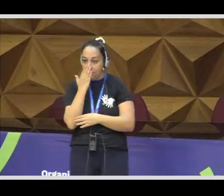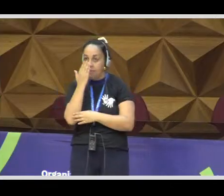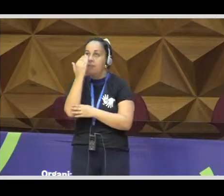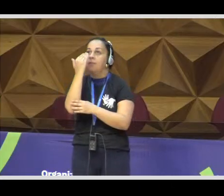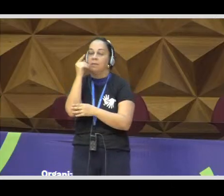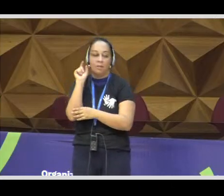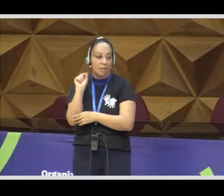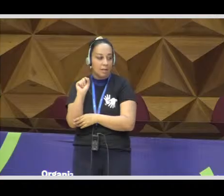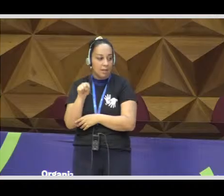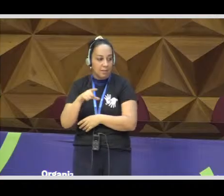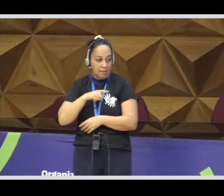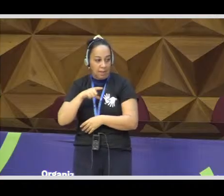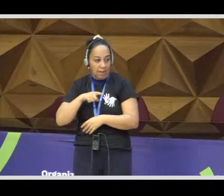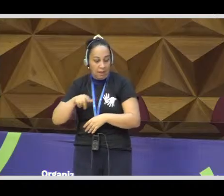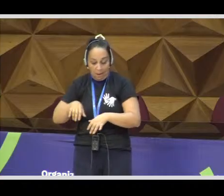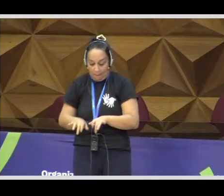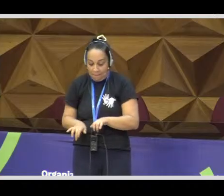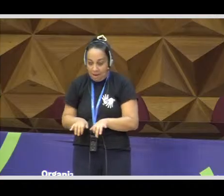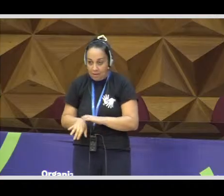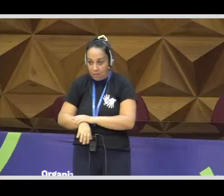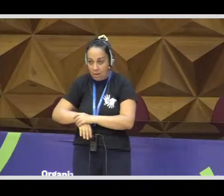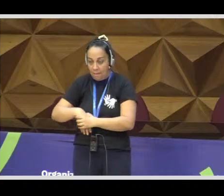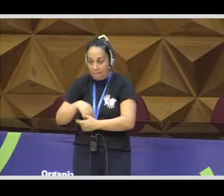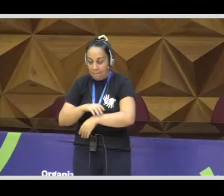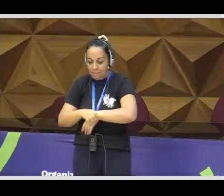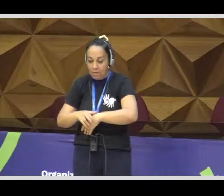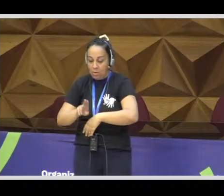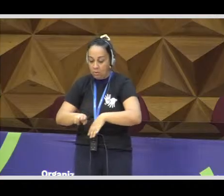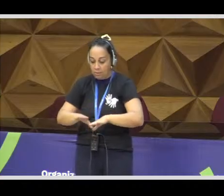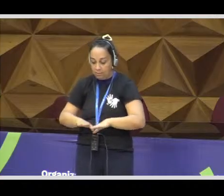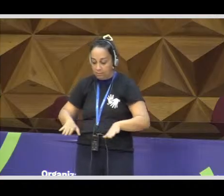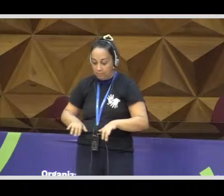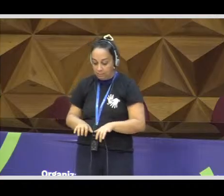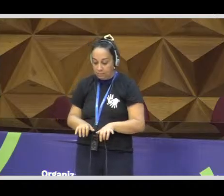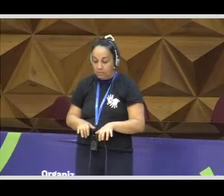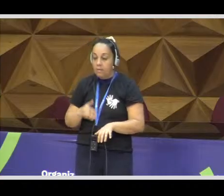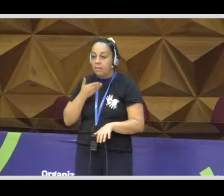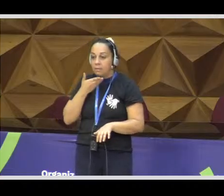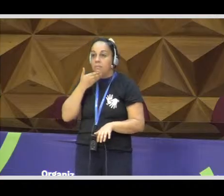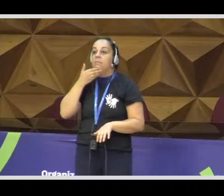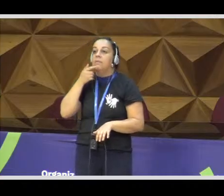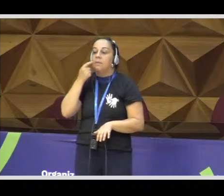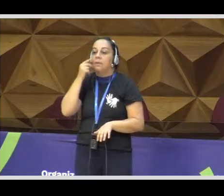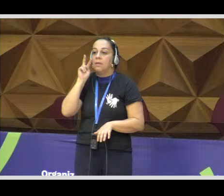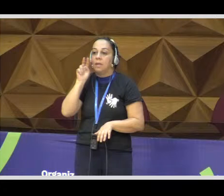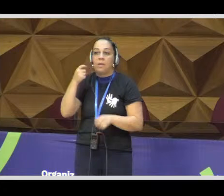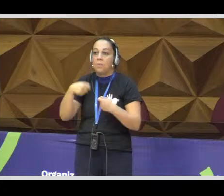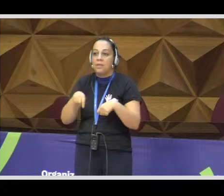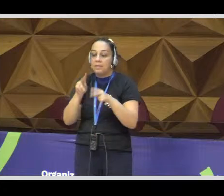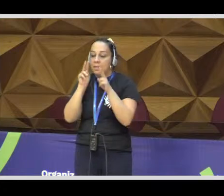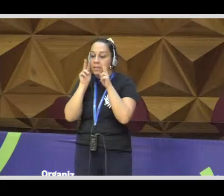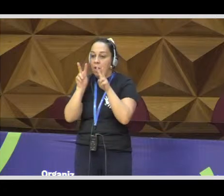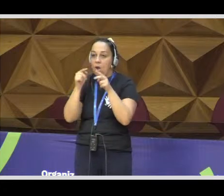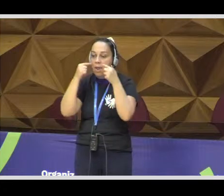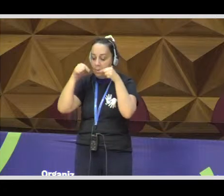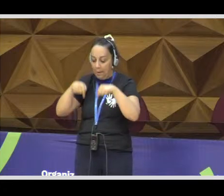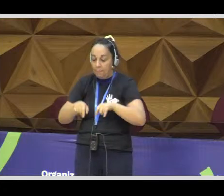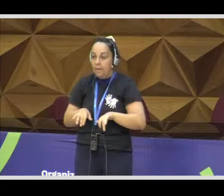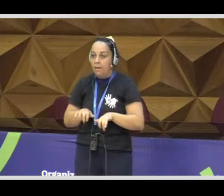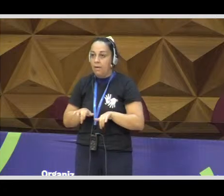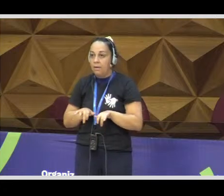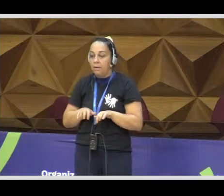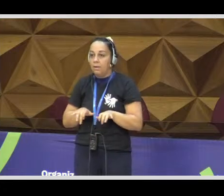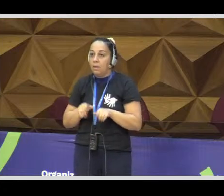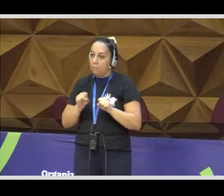in VR, he sees it higher up. So he no longer has to look down to where his hand is now. He can look up here, even though he's still tapping in the same place